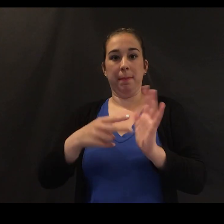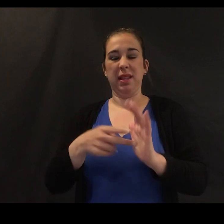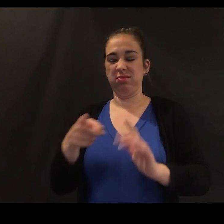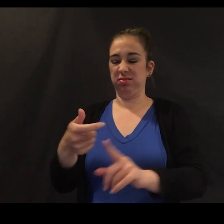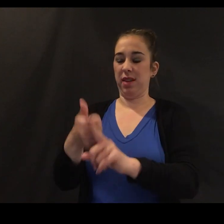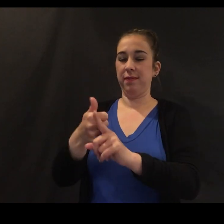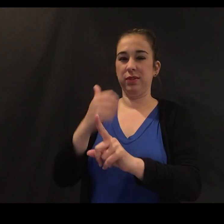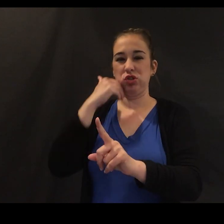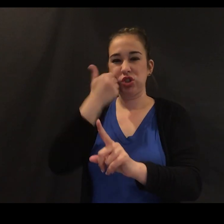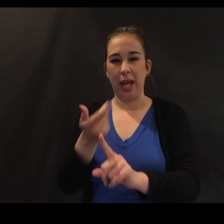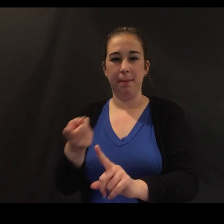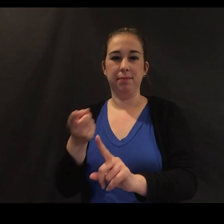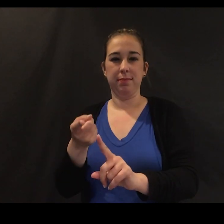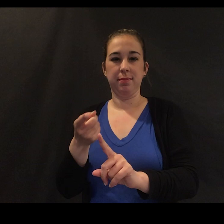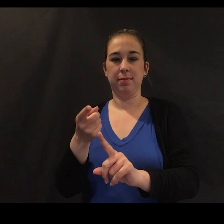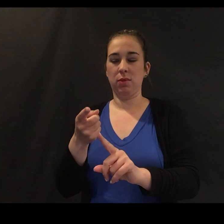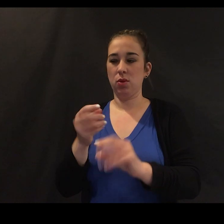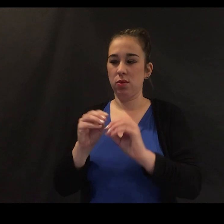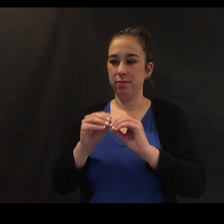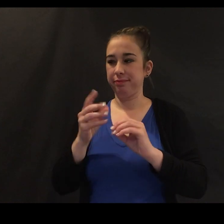shame. You bring shame to the family.